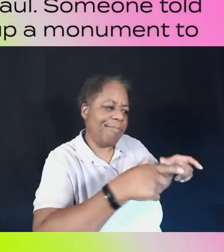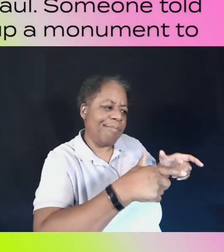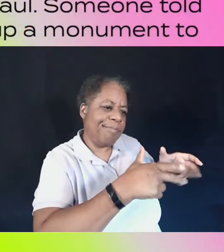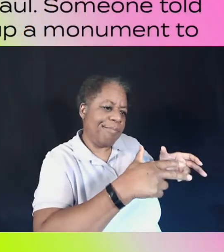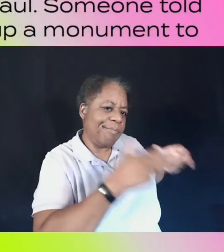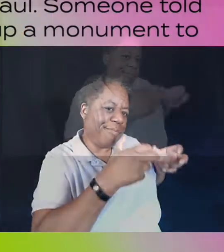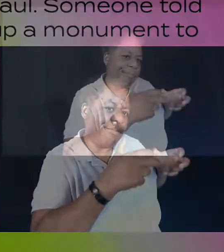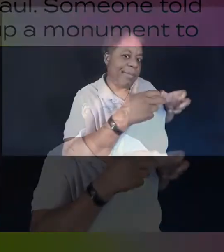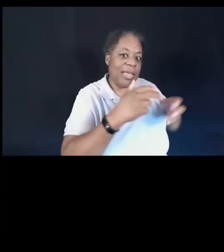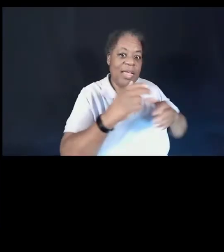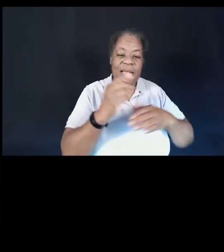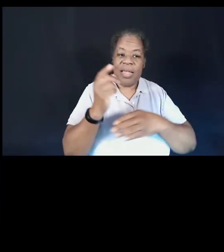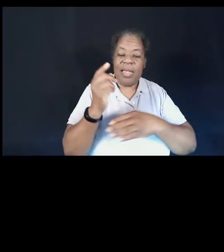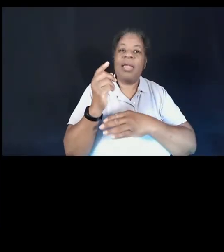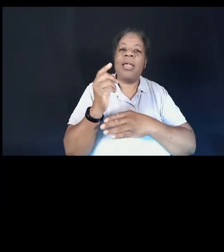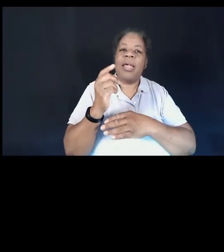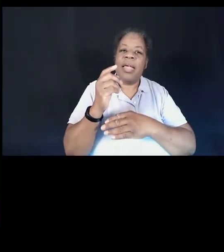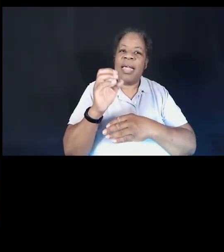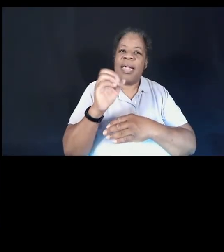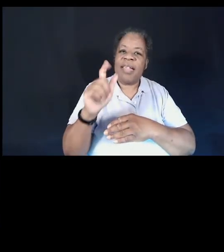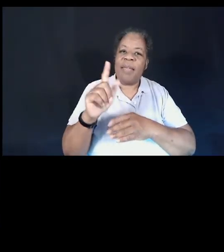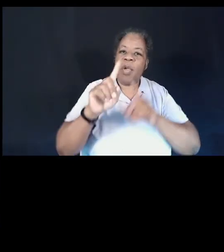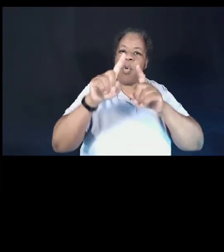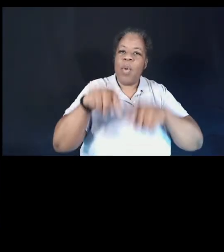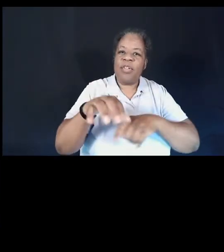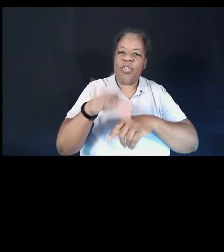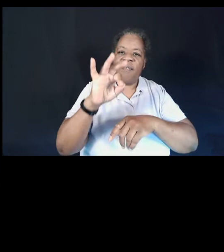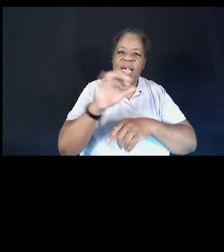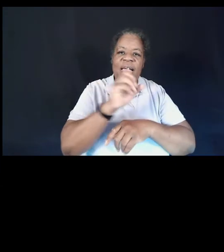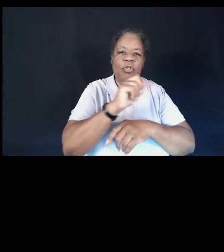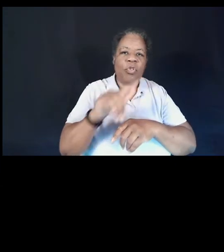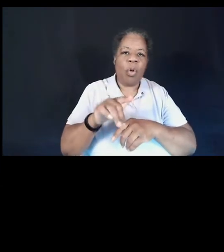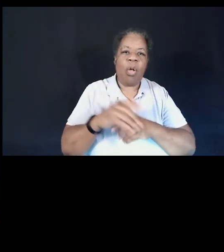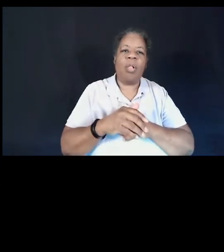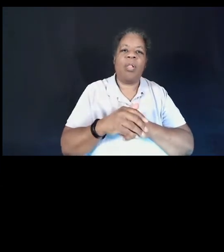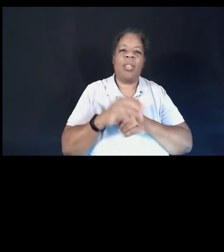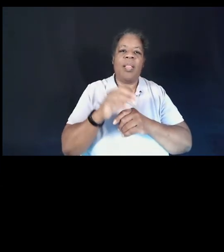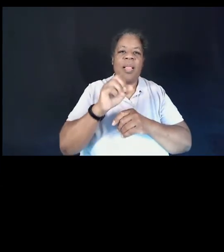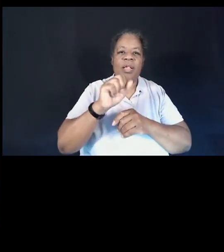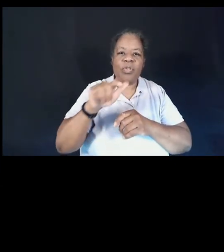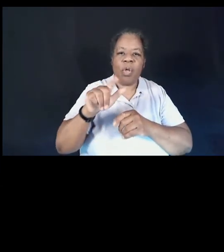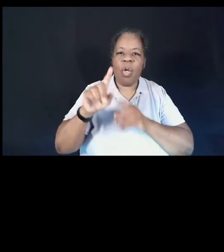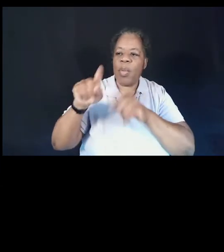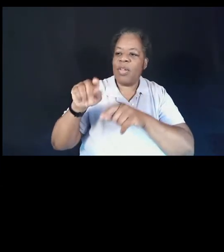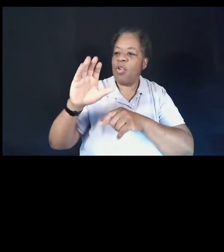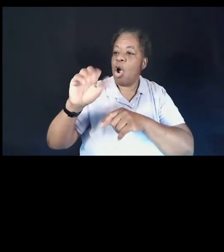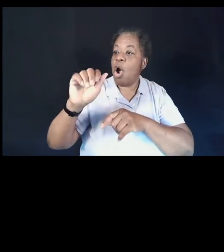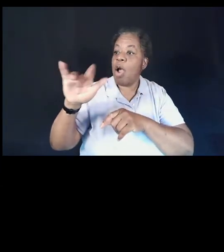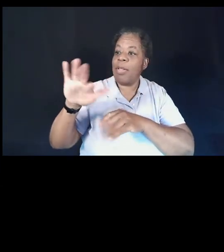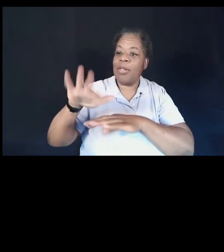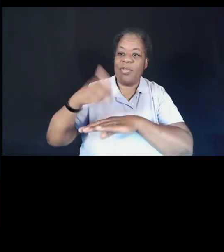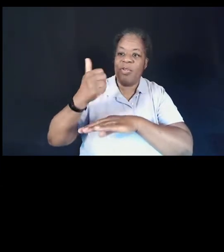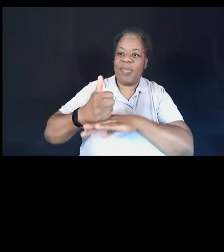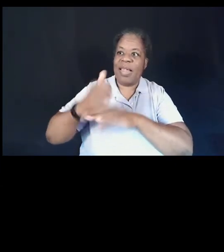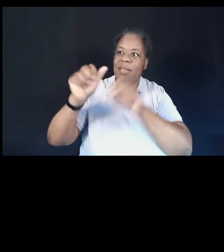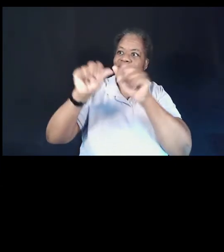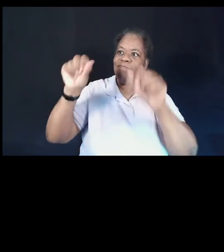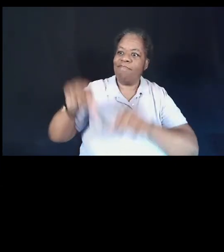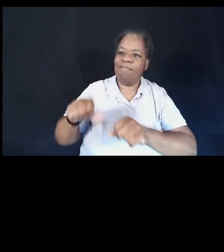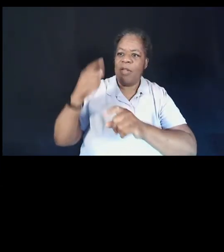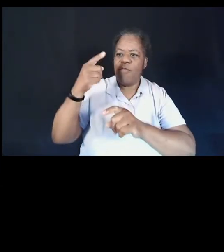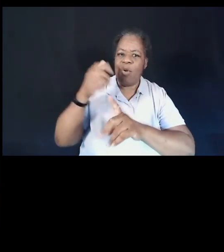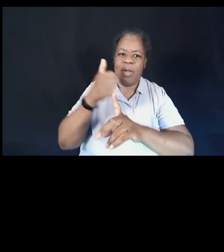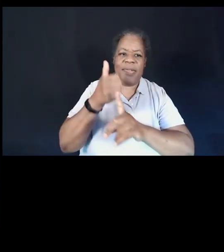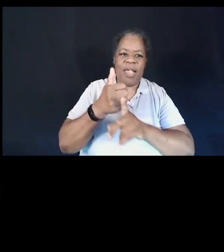find Saul. Someone told him, 'Saul went to the town of Carmel to set up a monument to himself. Then he went on to Gilgal.'"